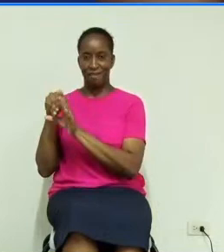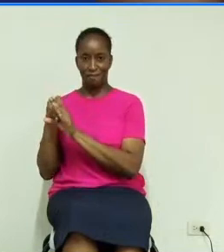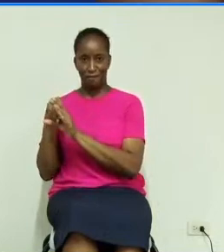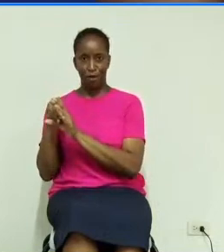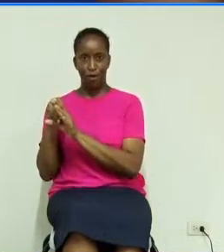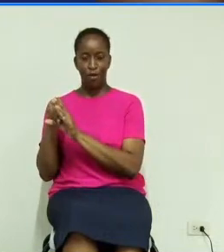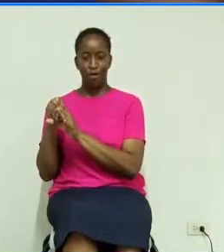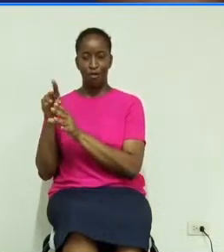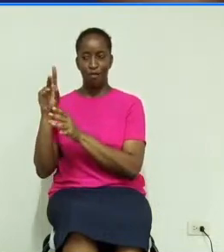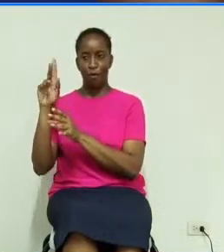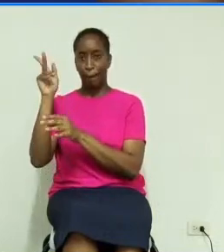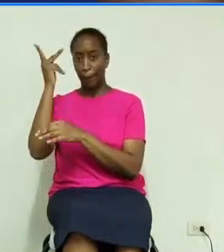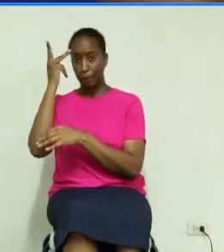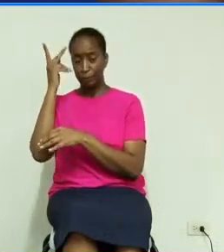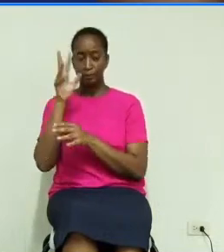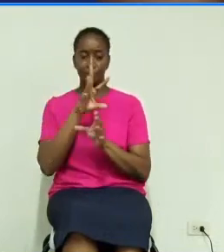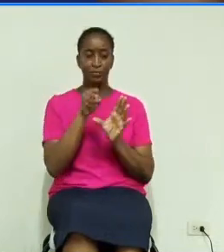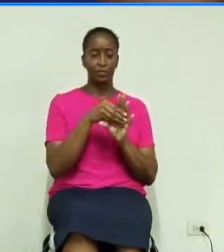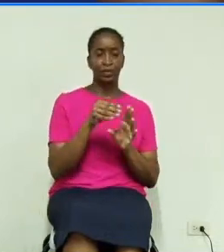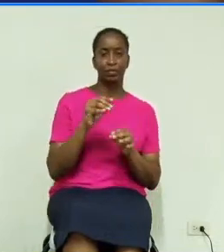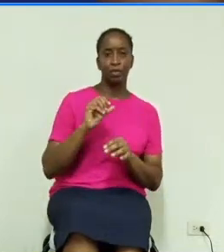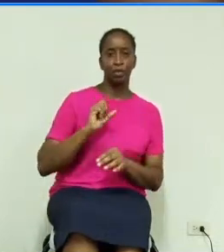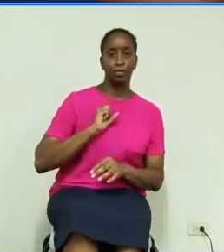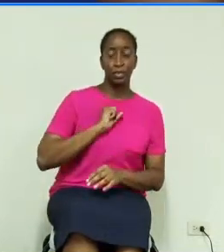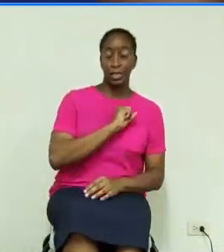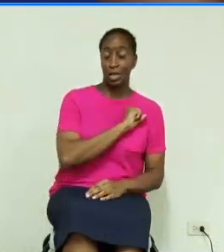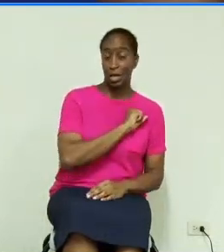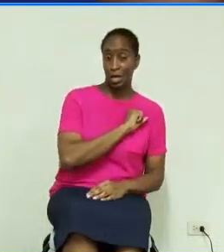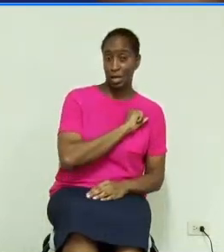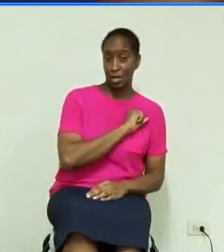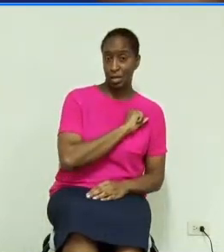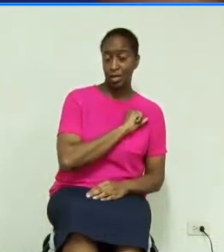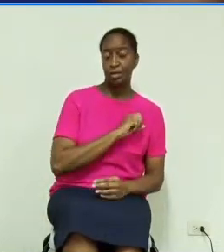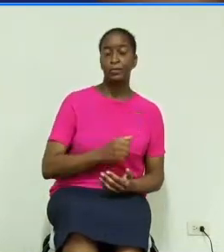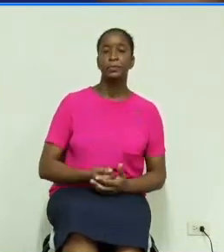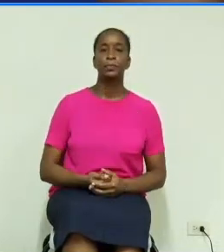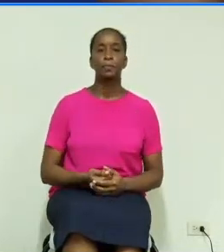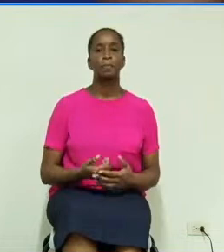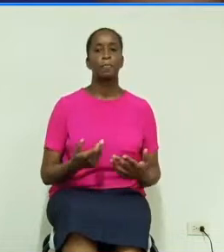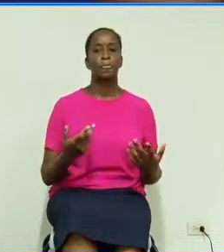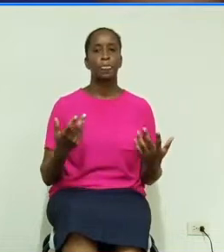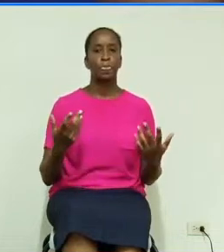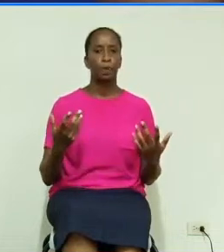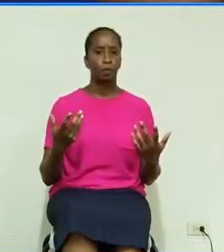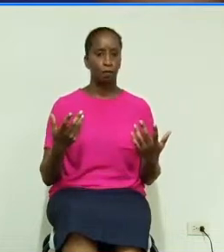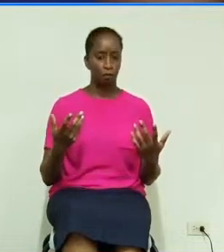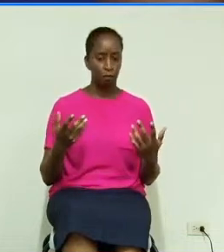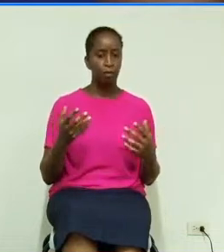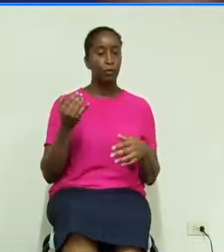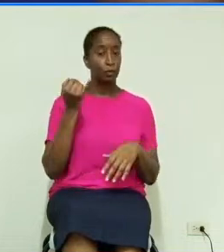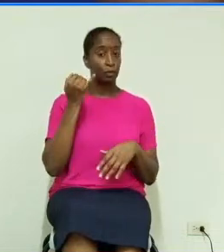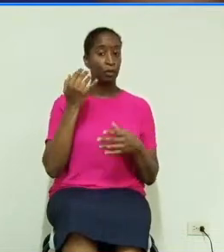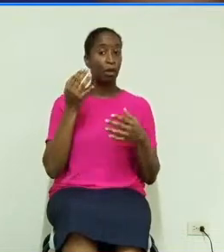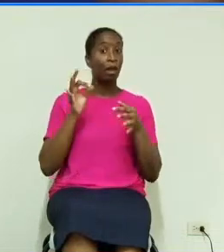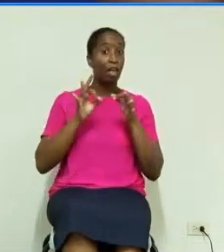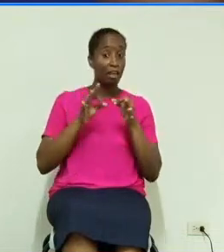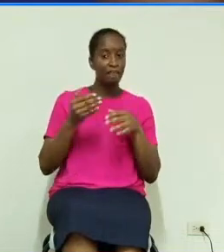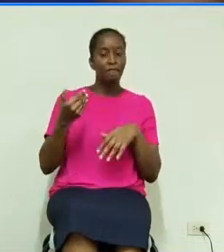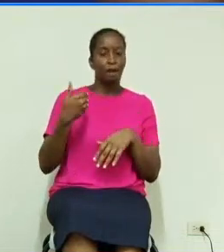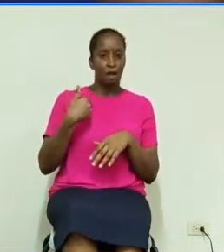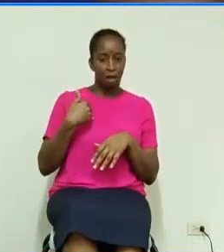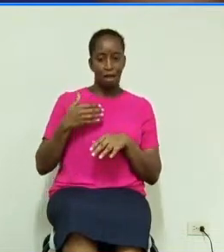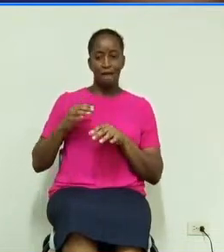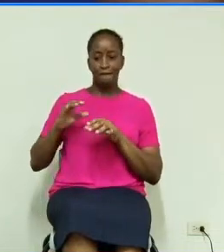it. But how we get these various interest groups into the Senate is a different question. Should they all